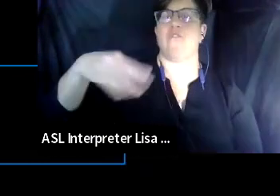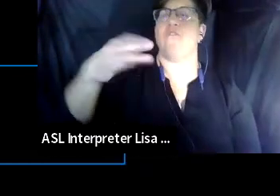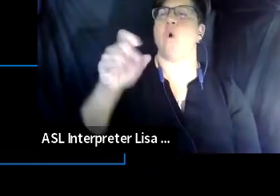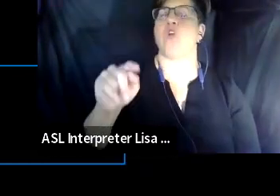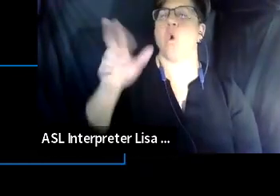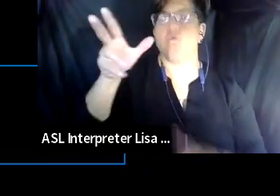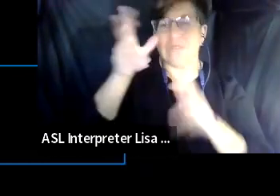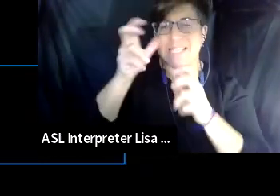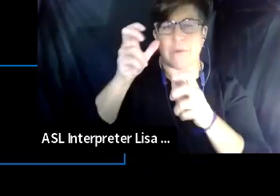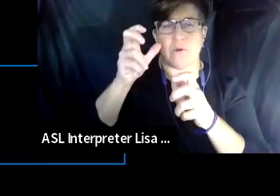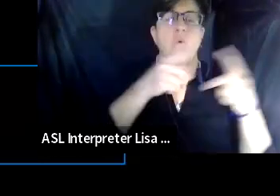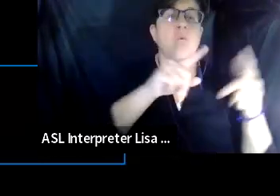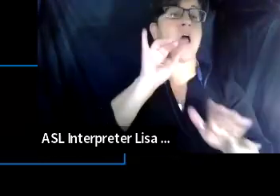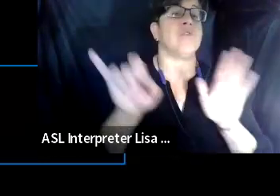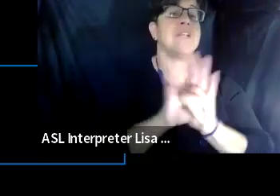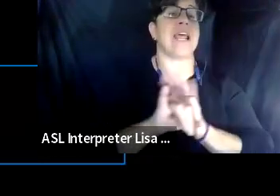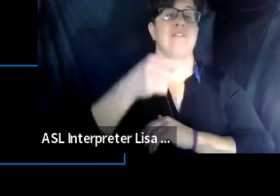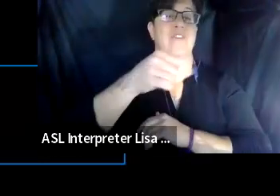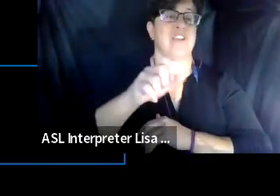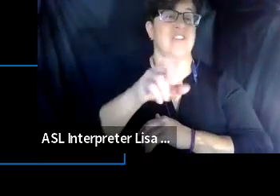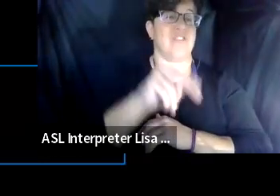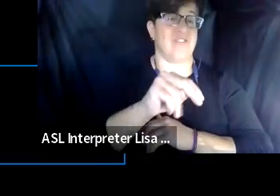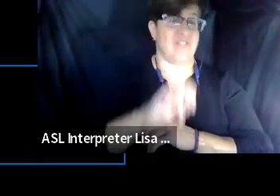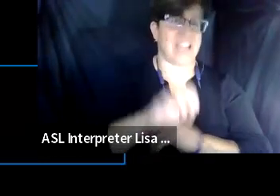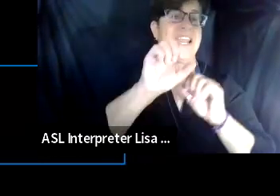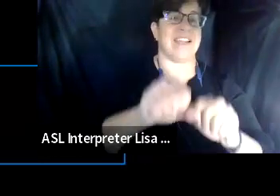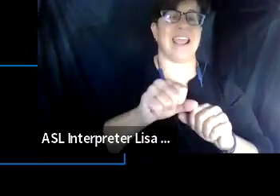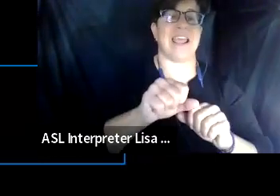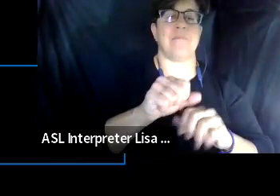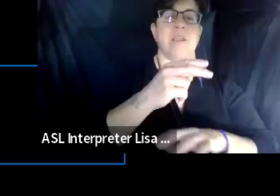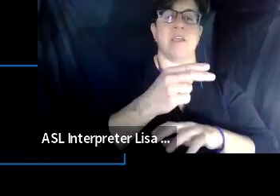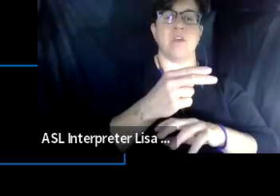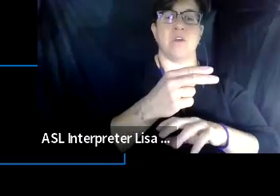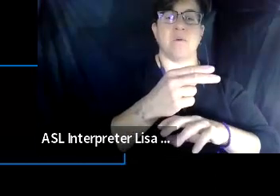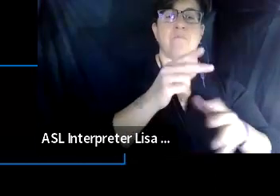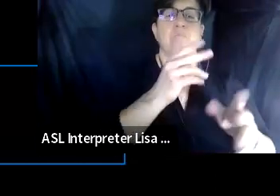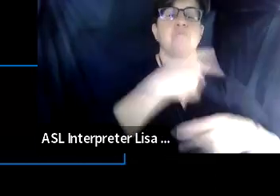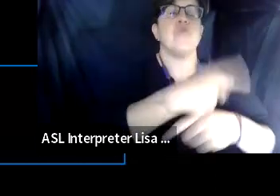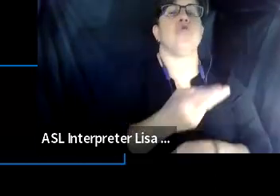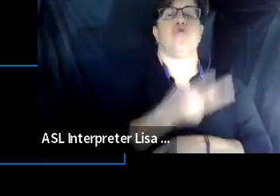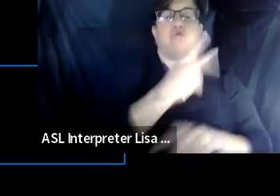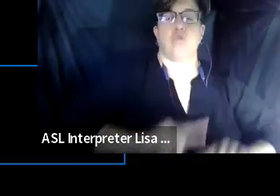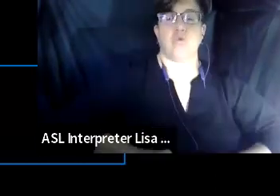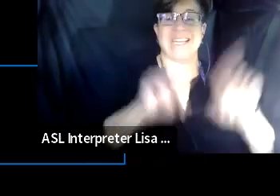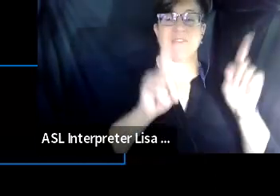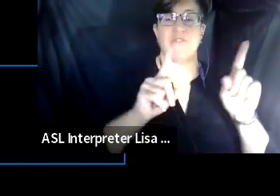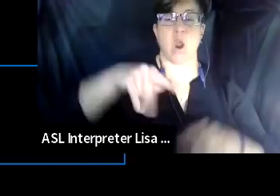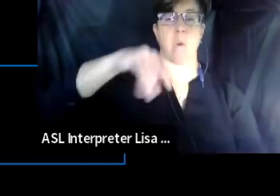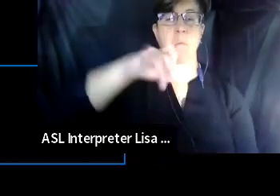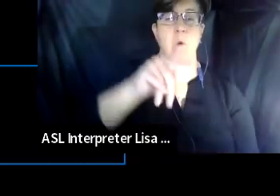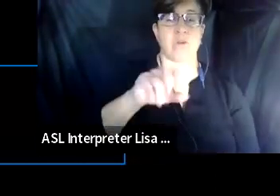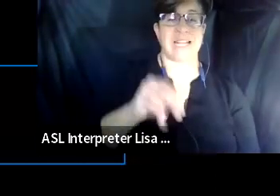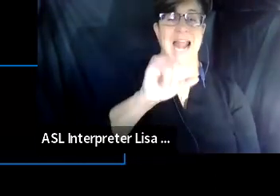also identified that the gene can produce 2 different protein isoforms. And this is very important for therapy because we need to know